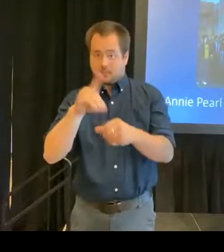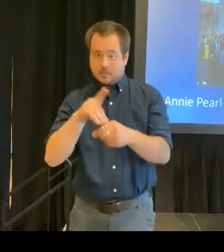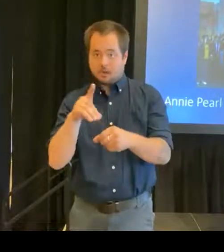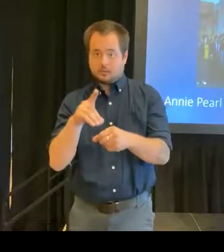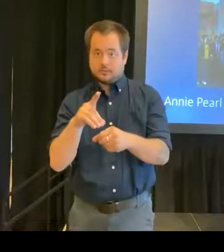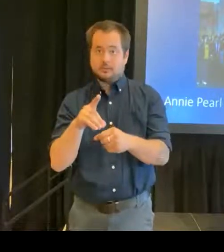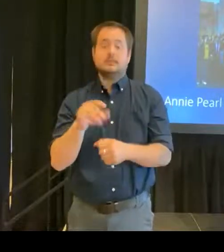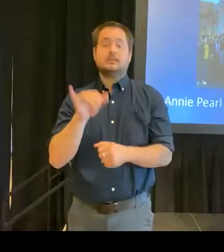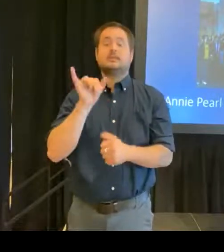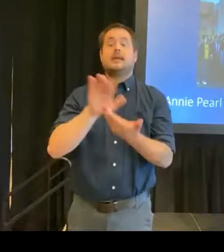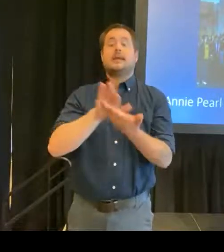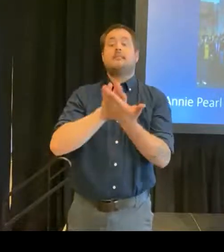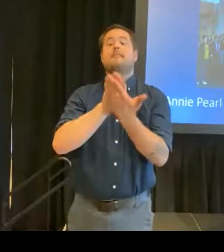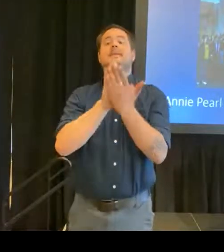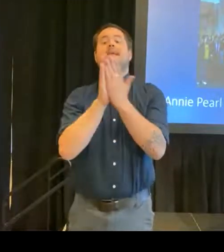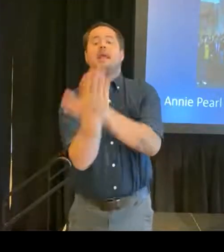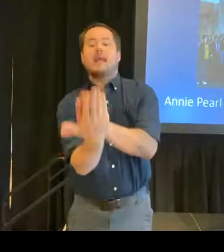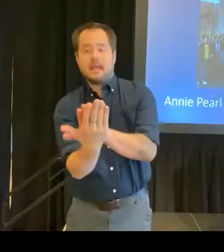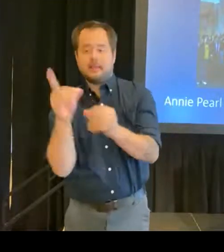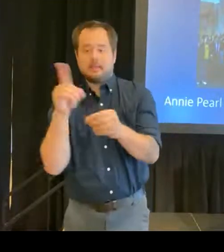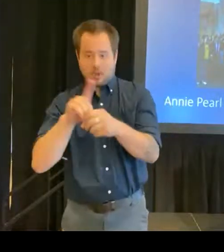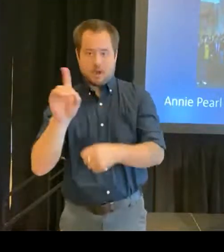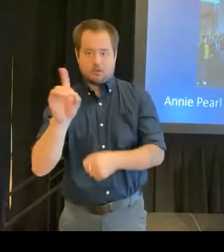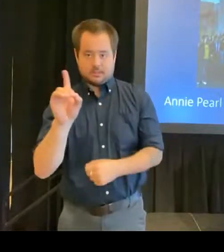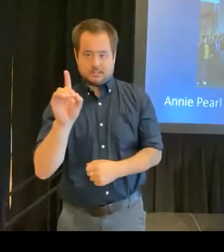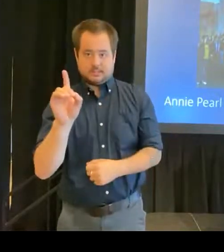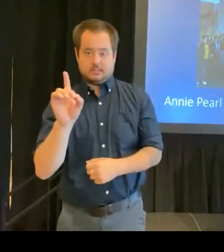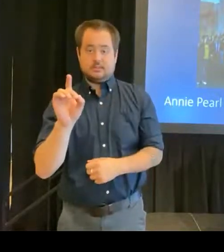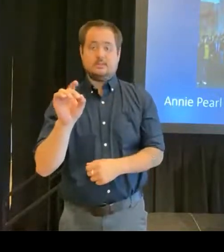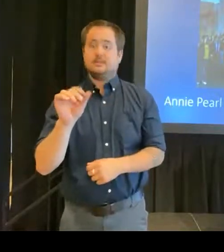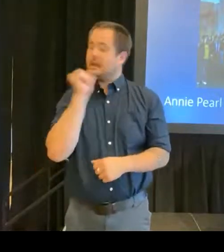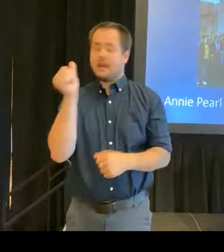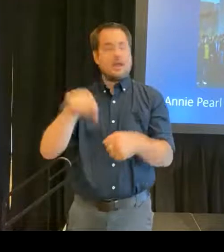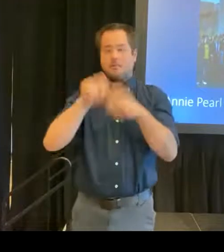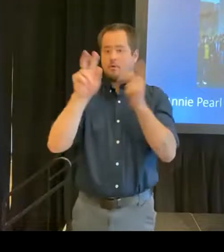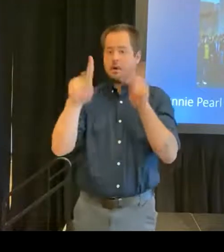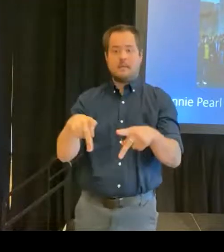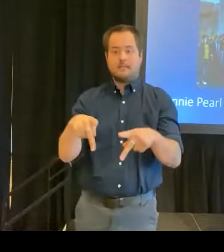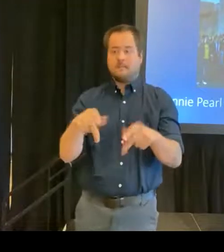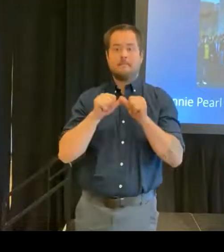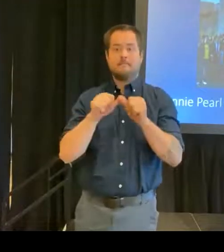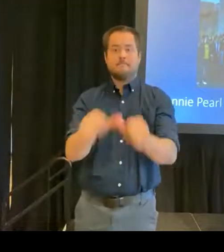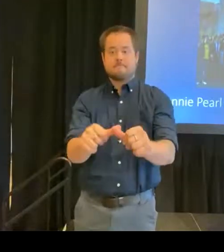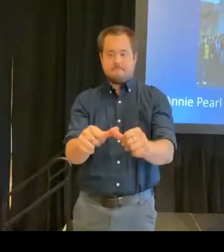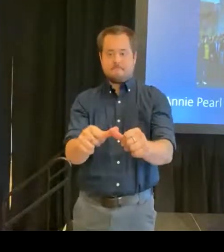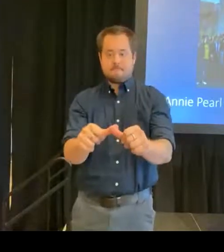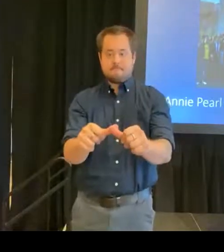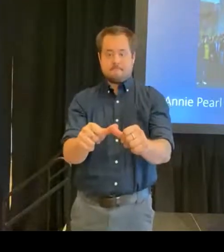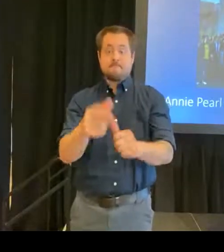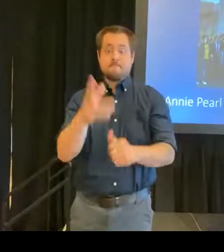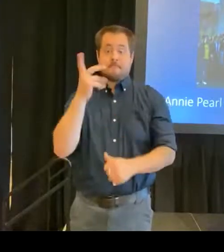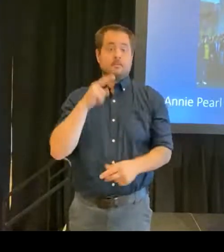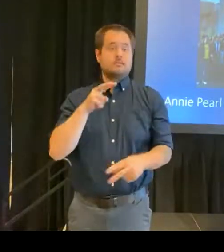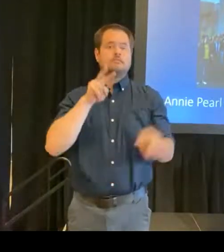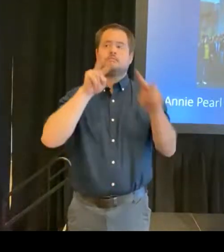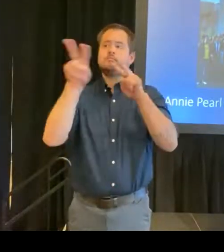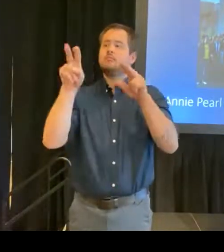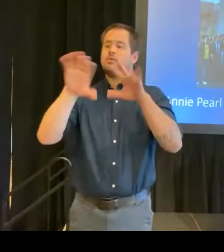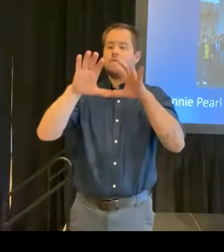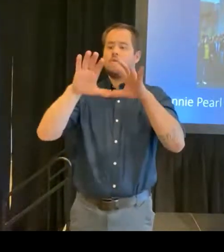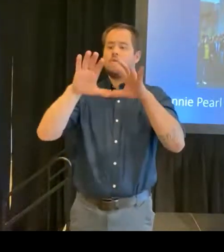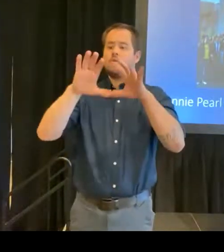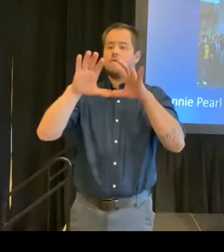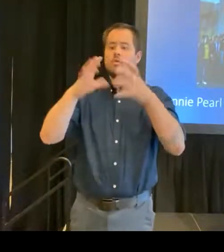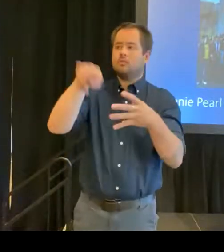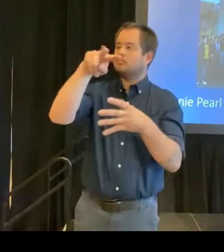that became a democracy and it didn't break up. right? Because if you look across the globe, that doesn't happen a